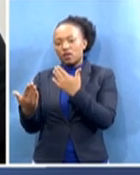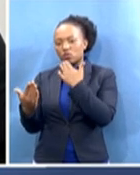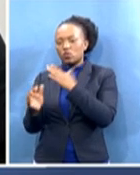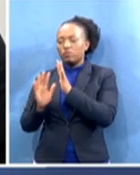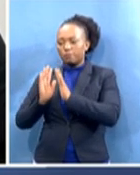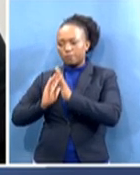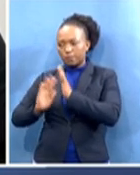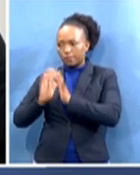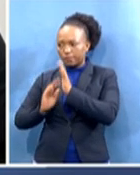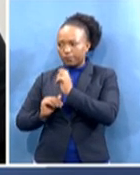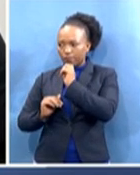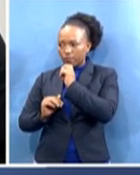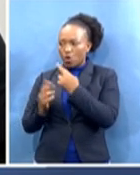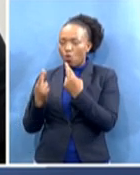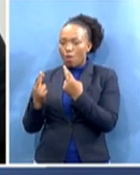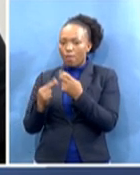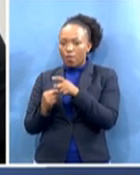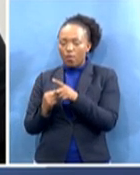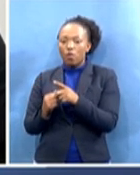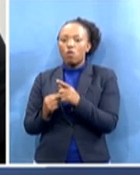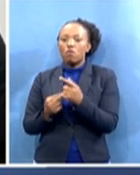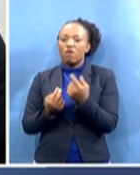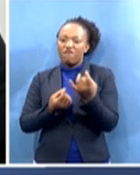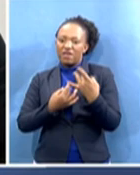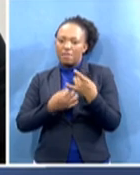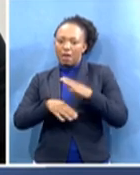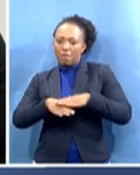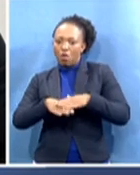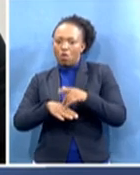some more feedback from you in due days.